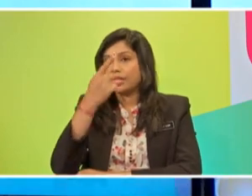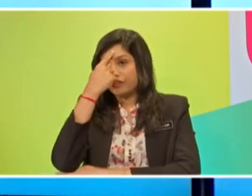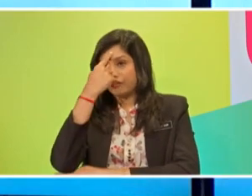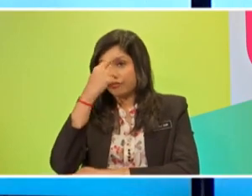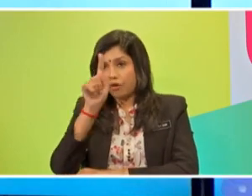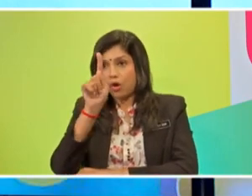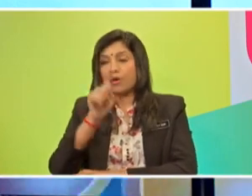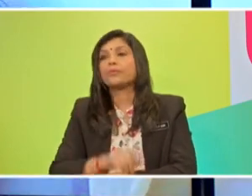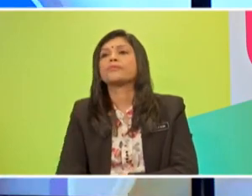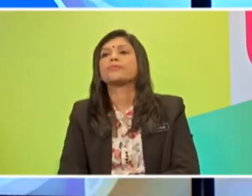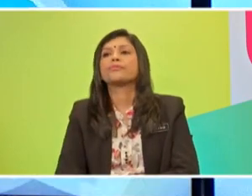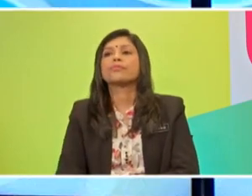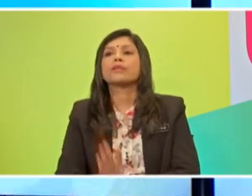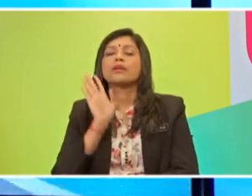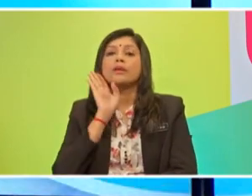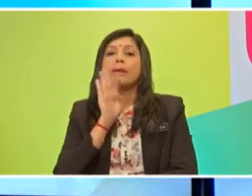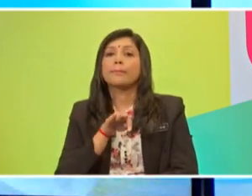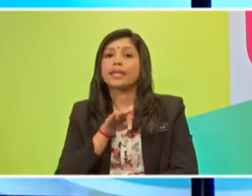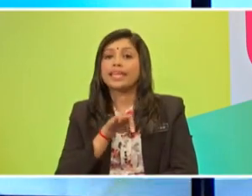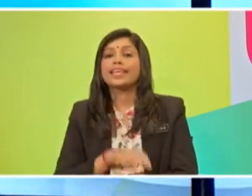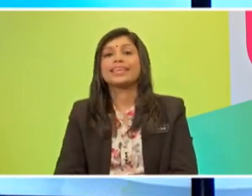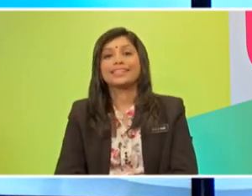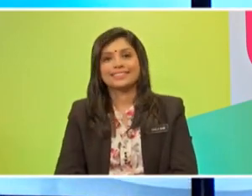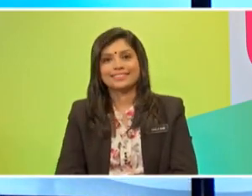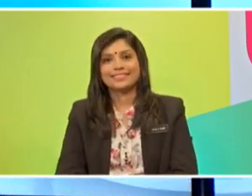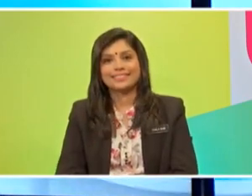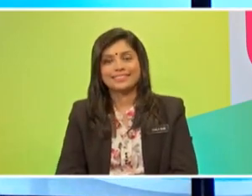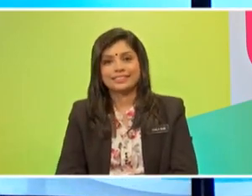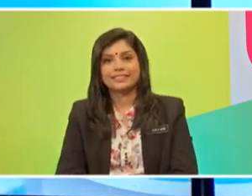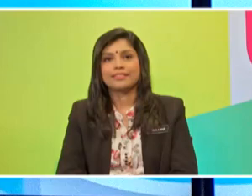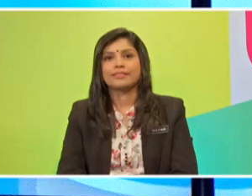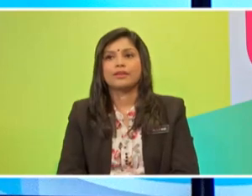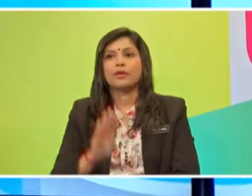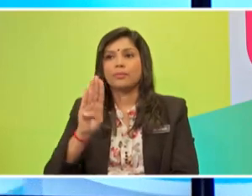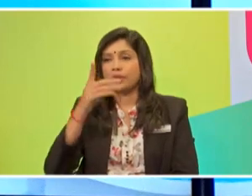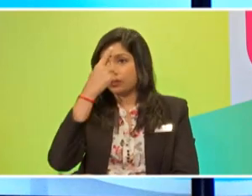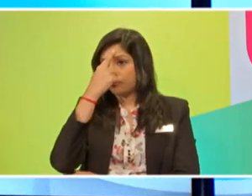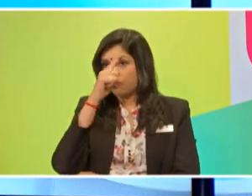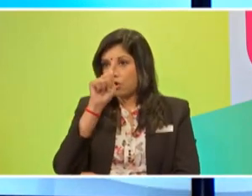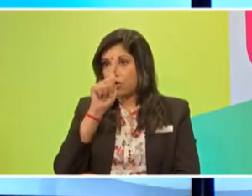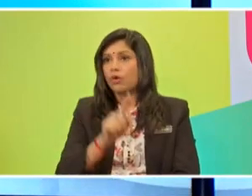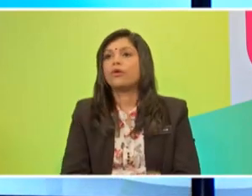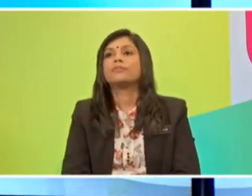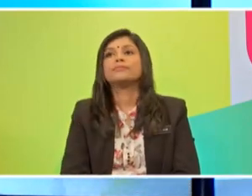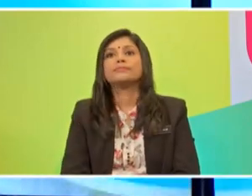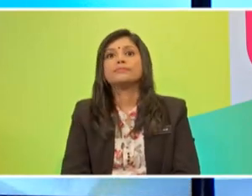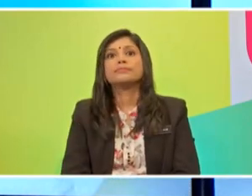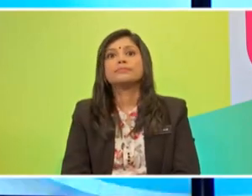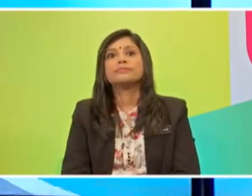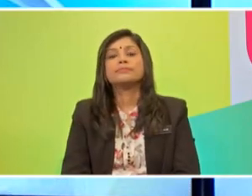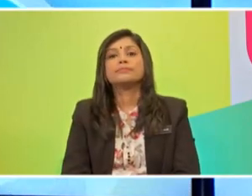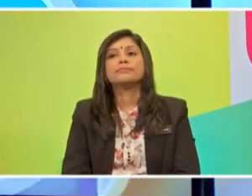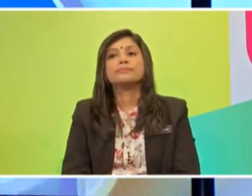is the letter B, so I have B that starts with the letter B. And I can roll it. This is...